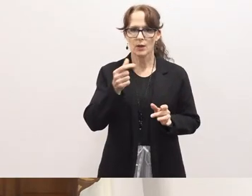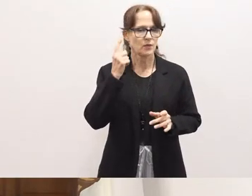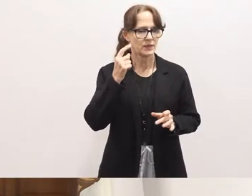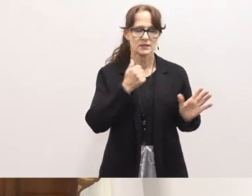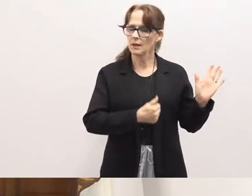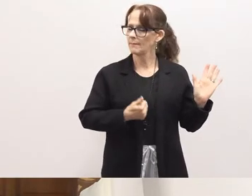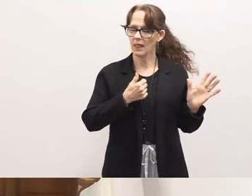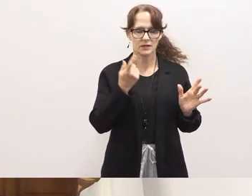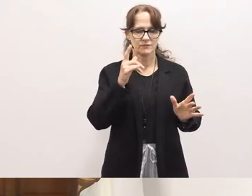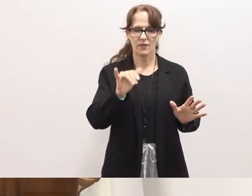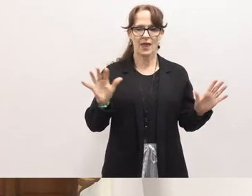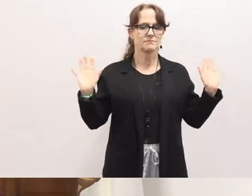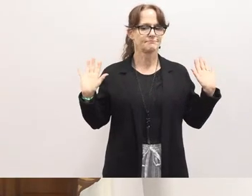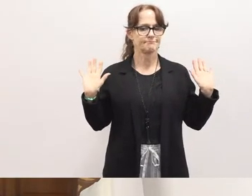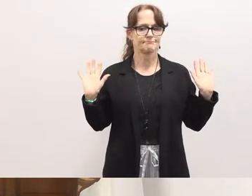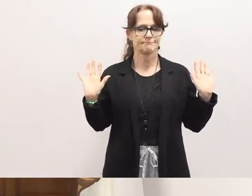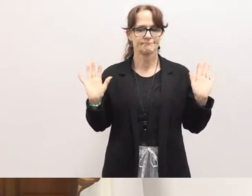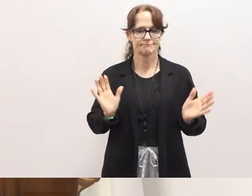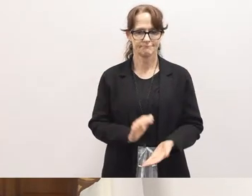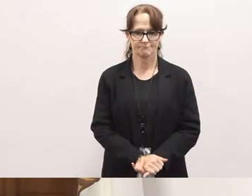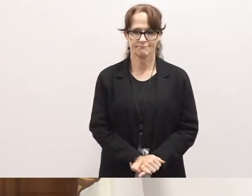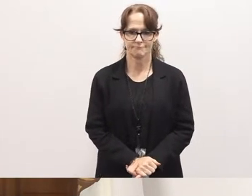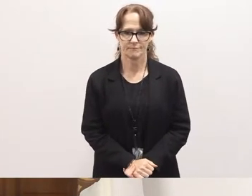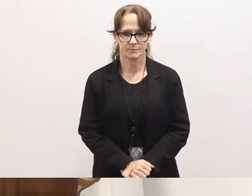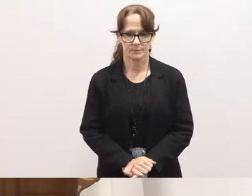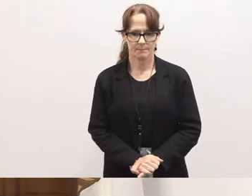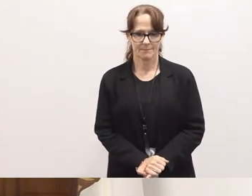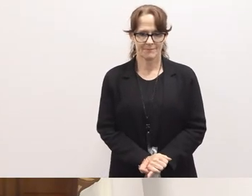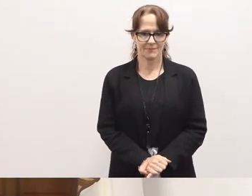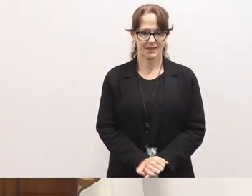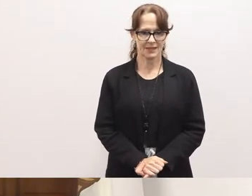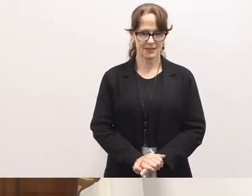should apologize for that. Yeah.